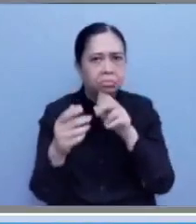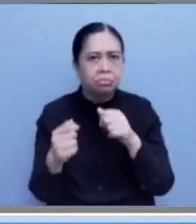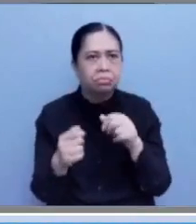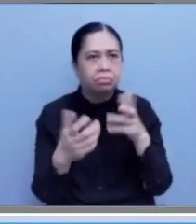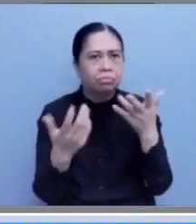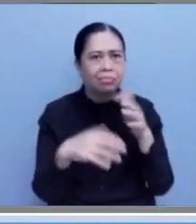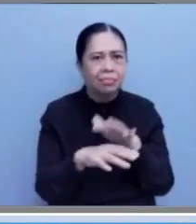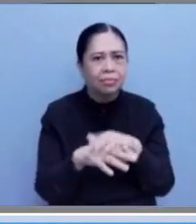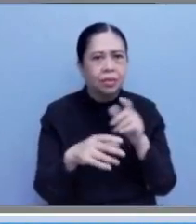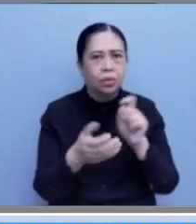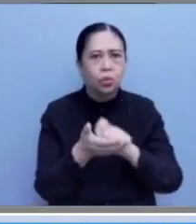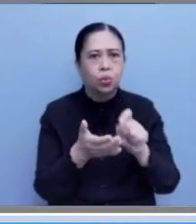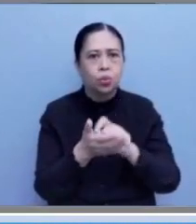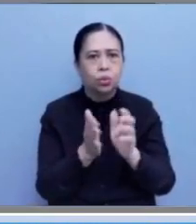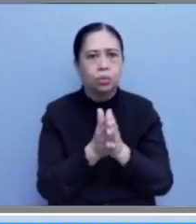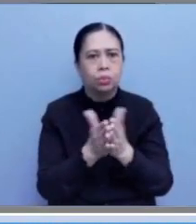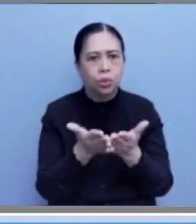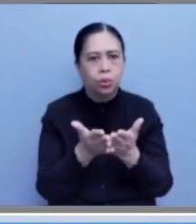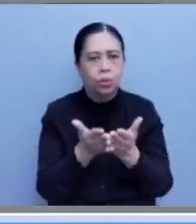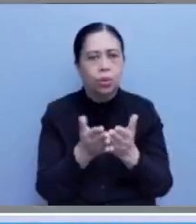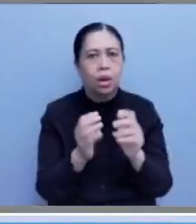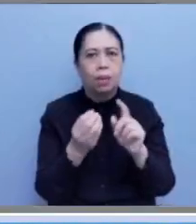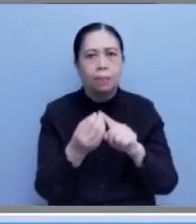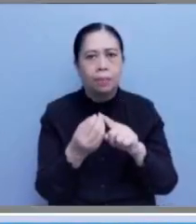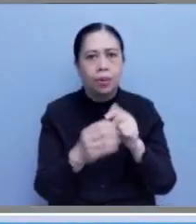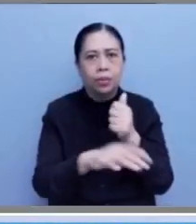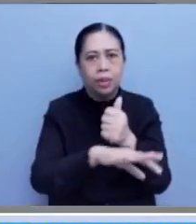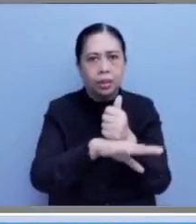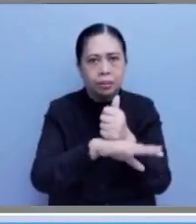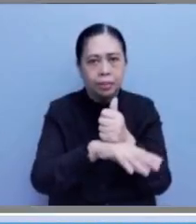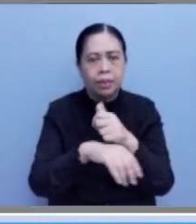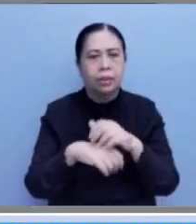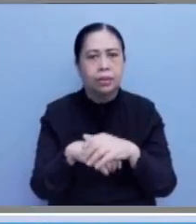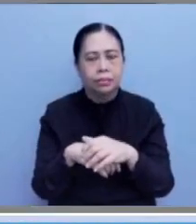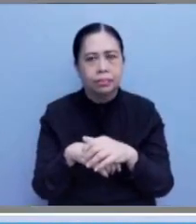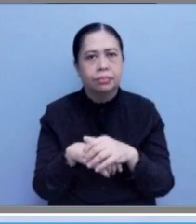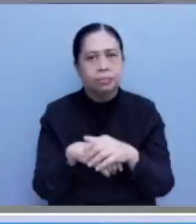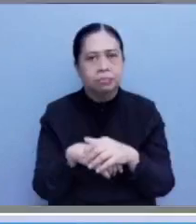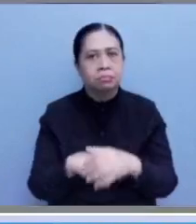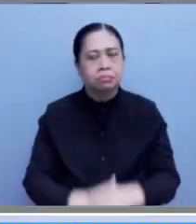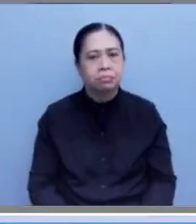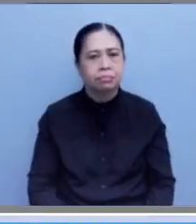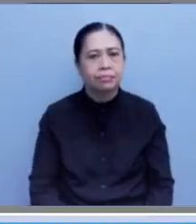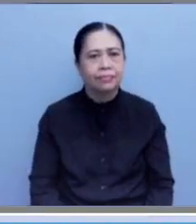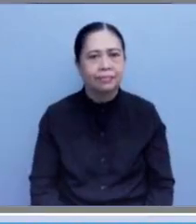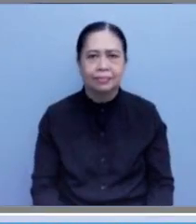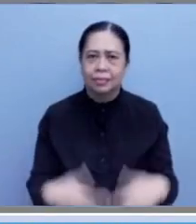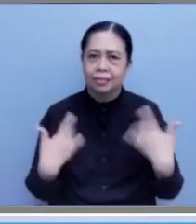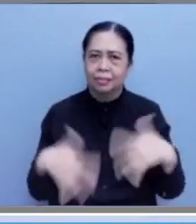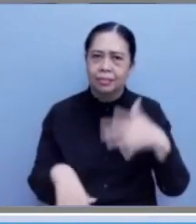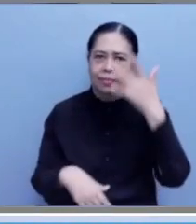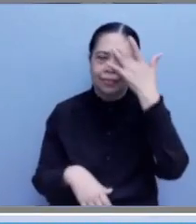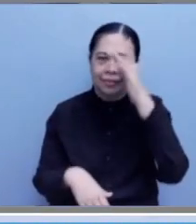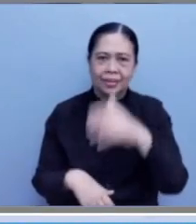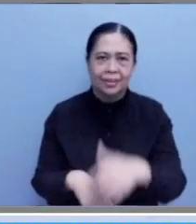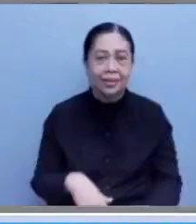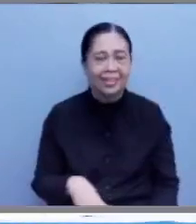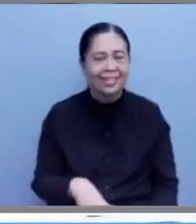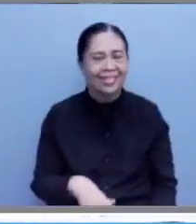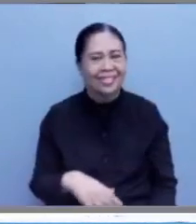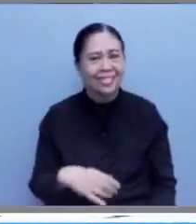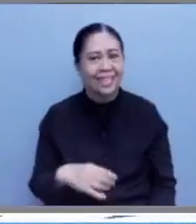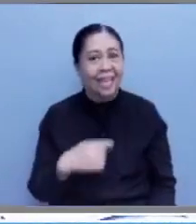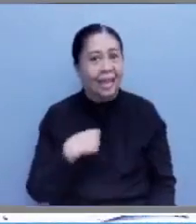I even wrote a book on mga langgam and how to take. Mm-hmm, mm-hmm. Ang galing. Oh, Mikey, may tanong na ako